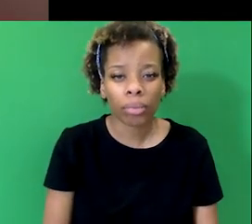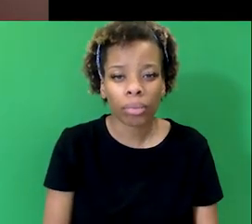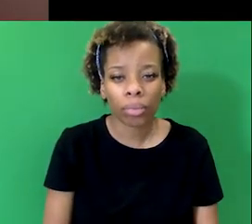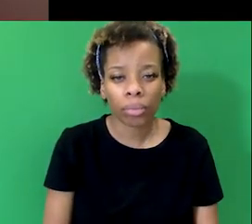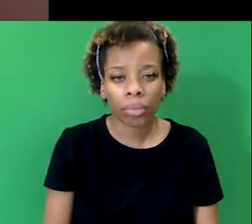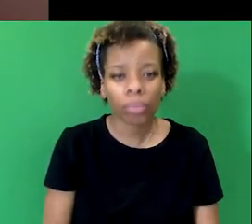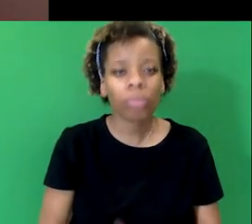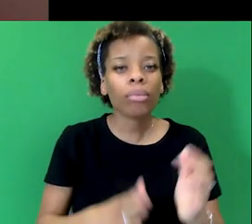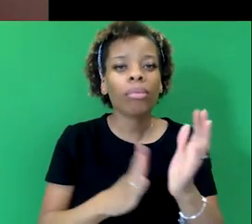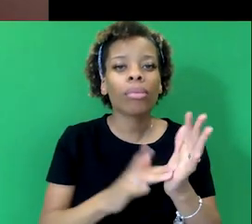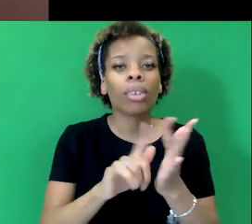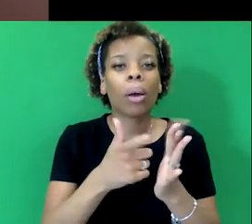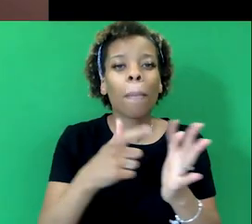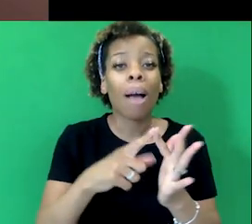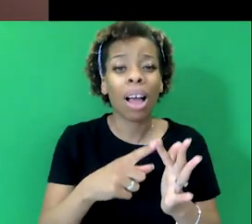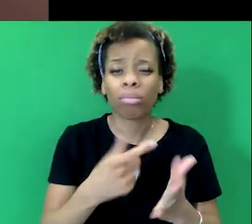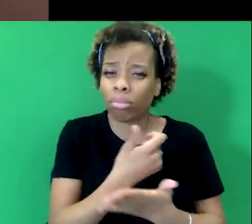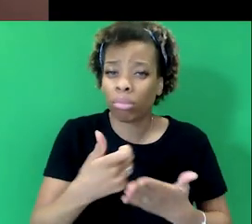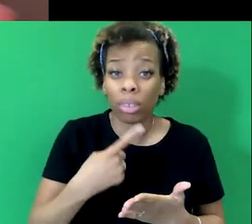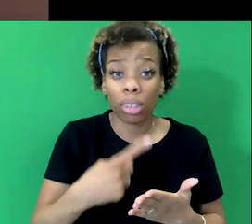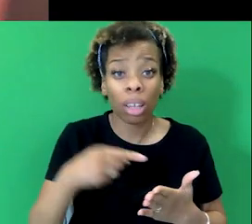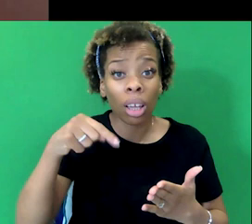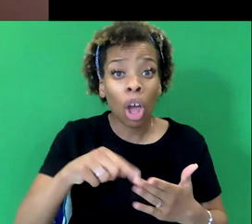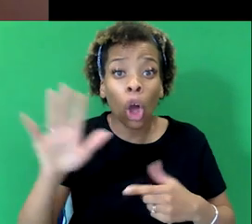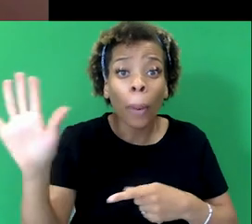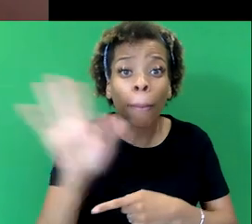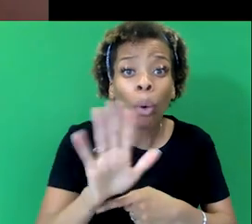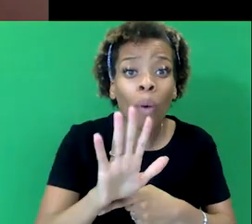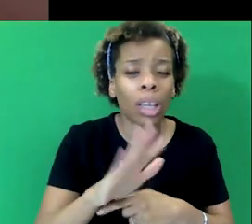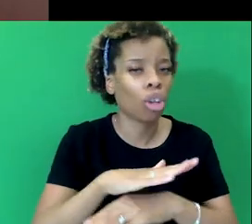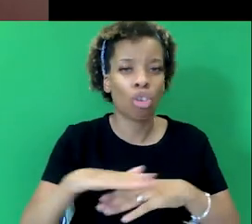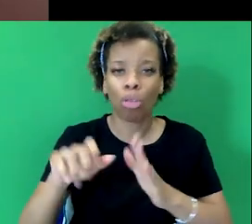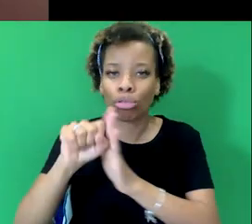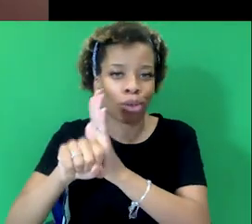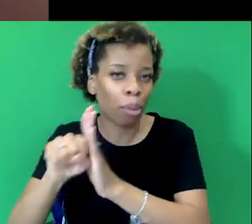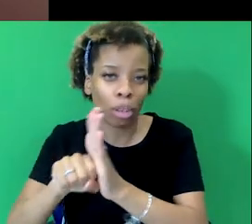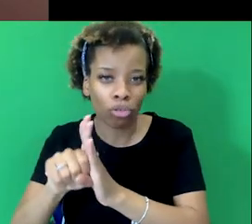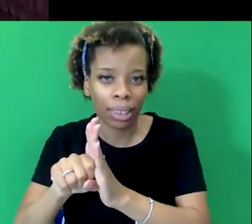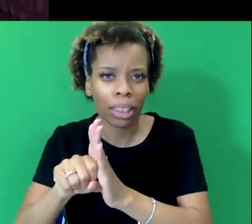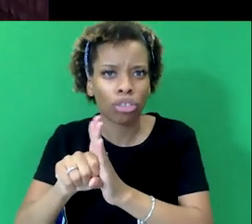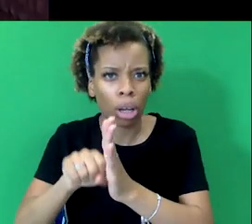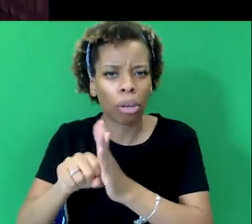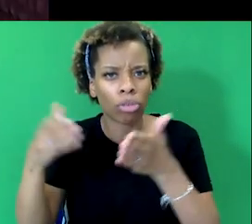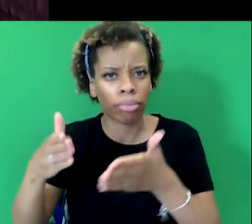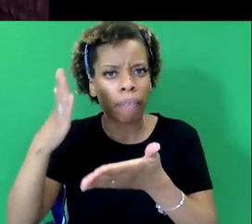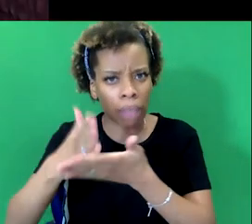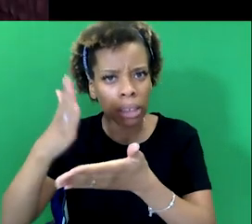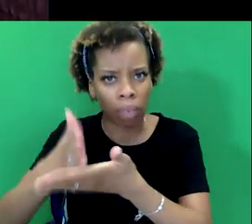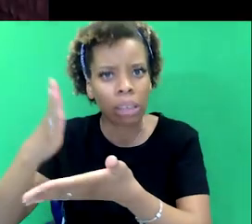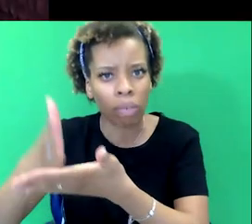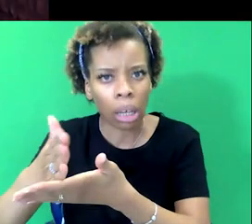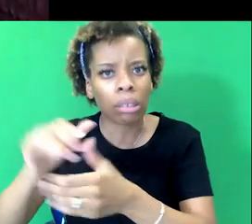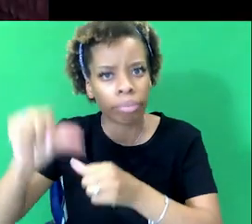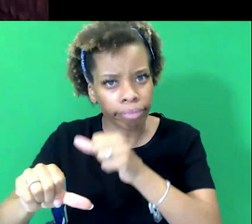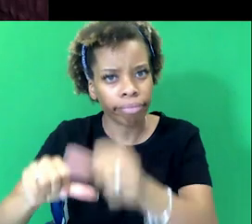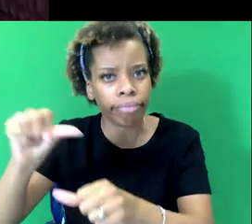is a movie, not a documentary. So that summarizes exactly what you've just said. Yeah. Just to I mean,